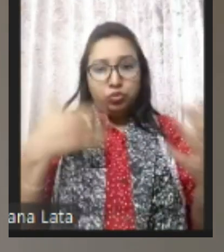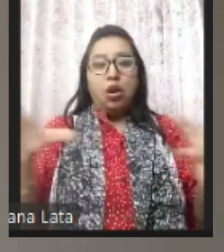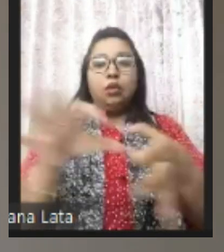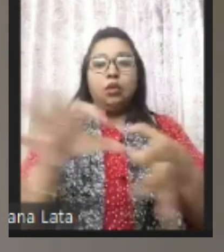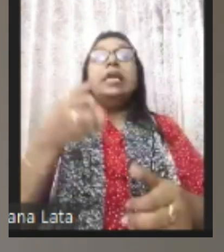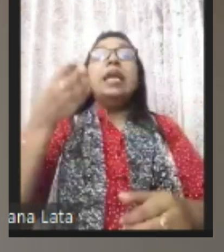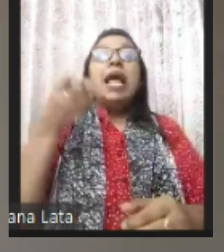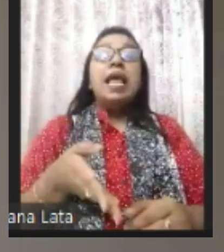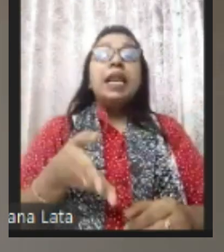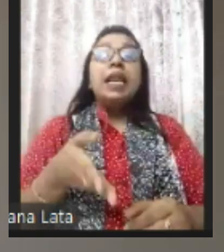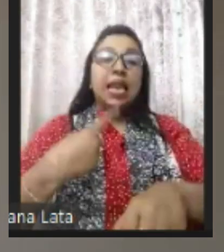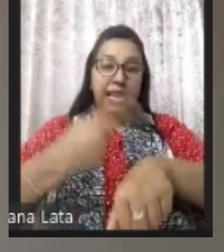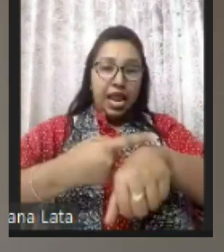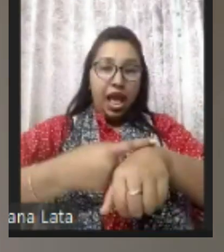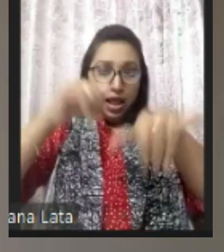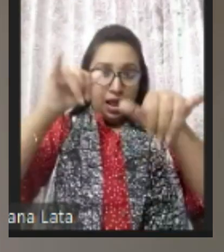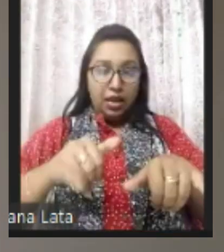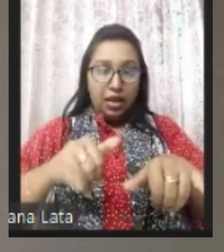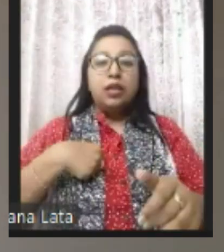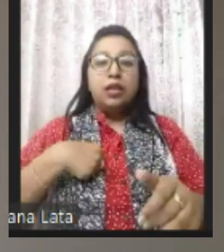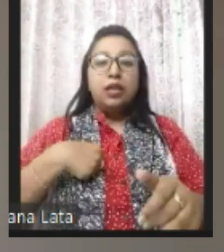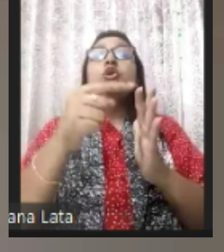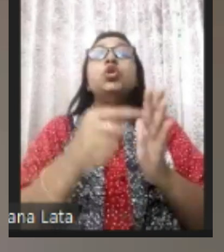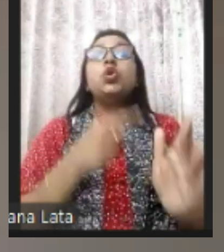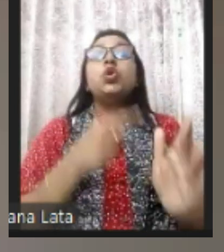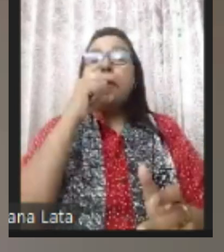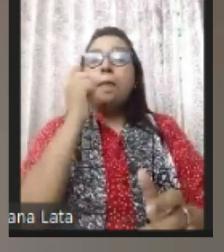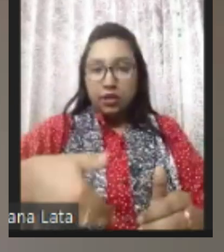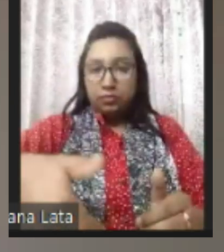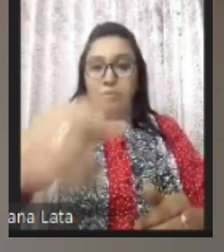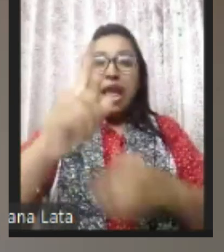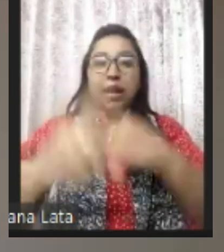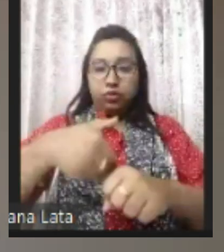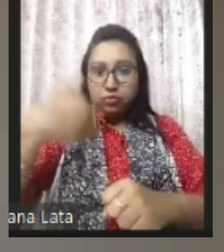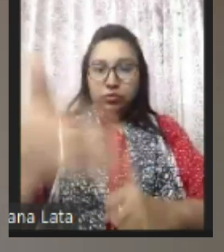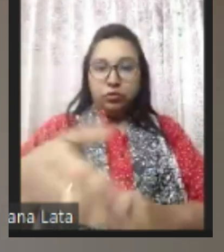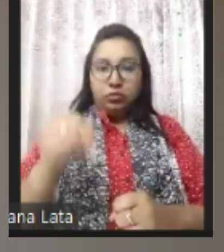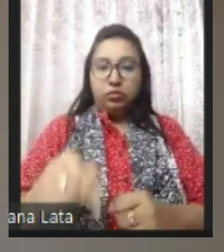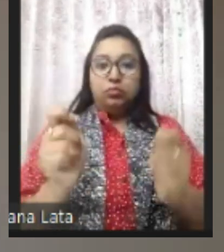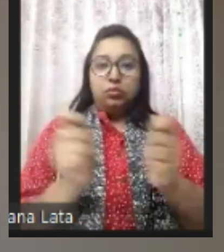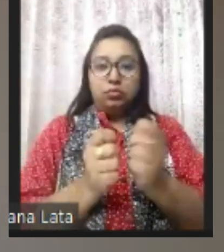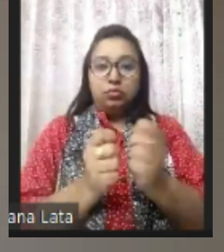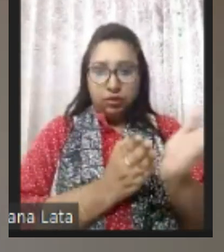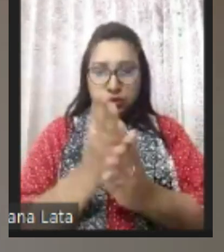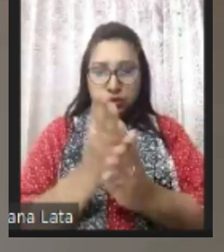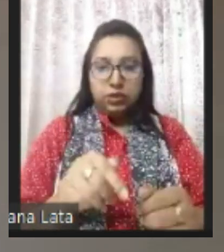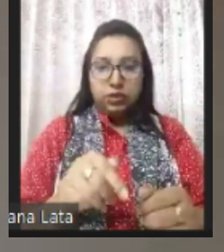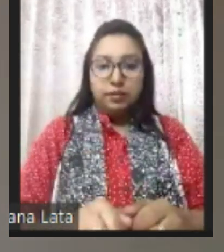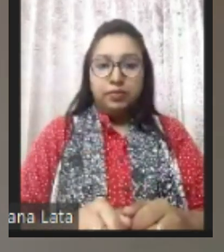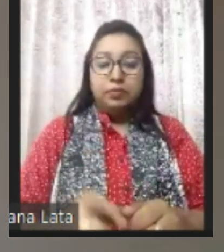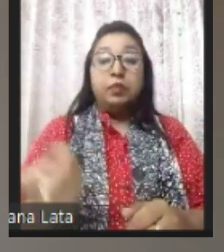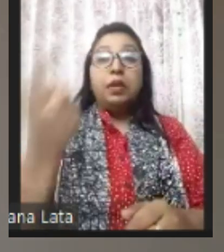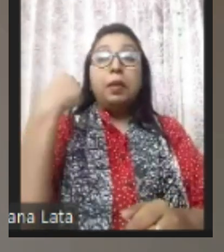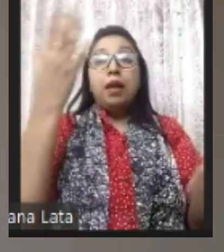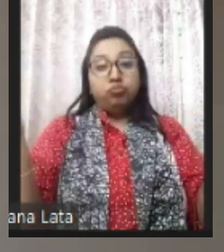in Dhaka in June this year, bringing in people with disability from